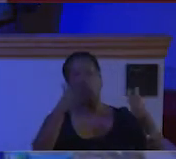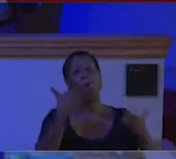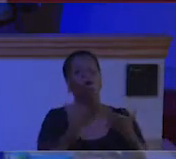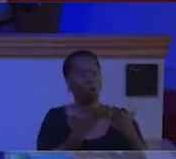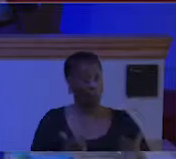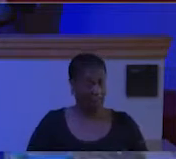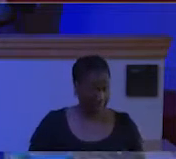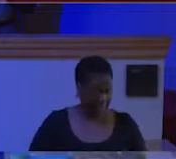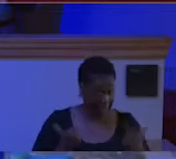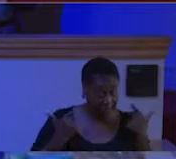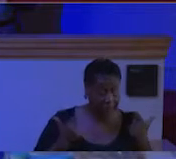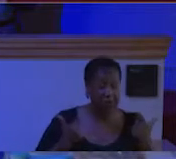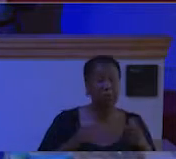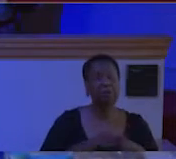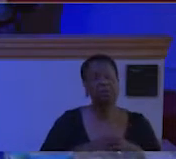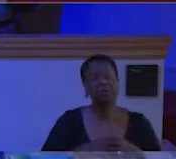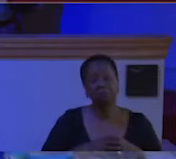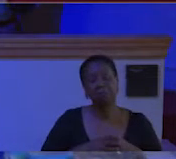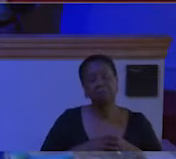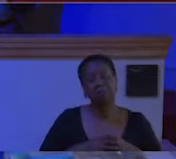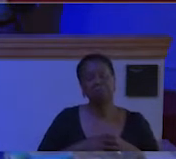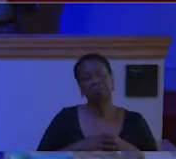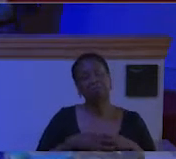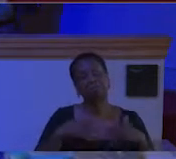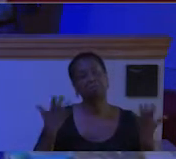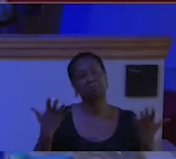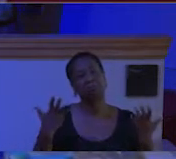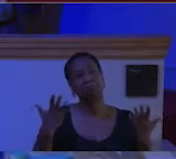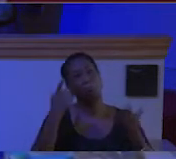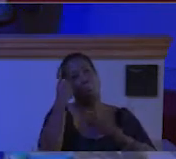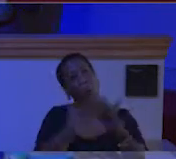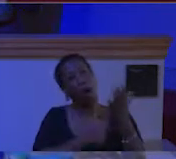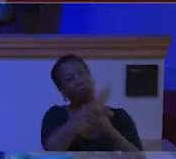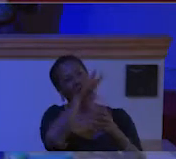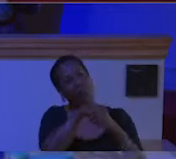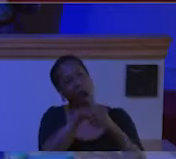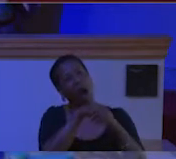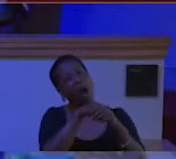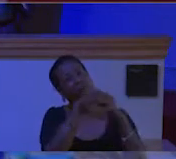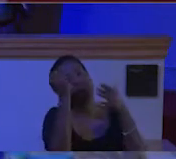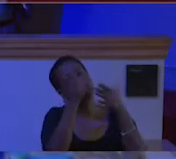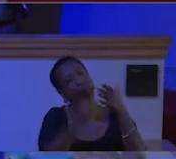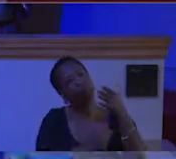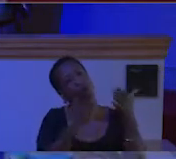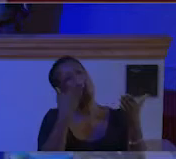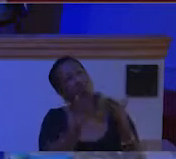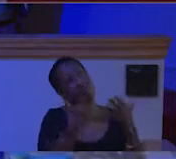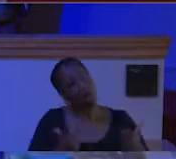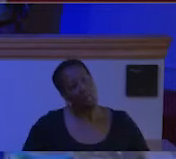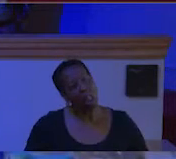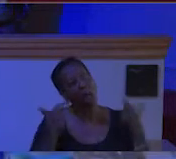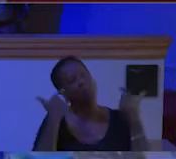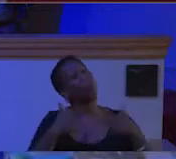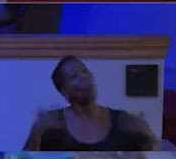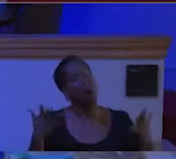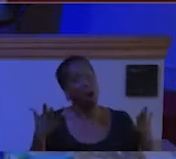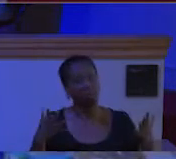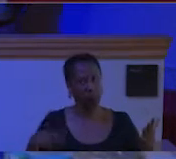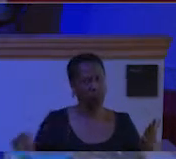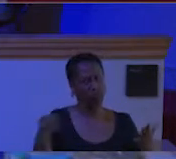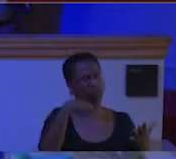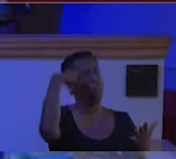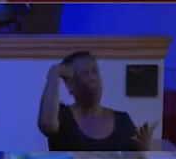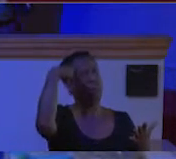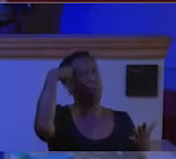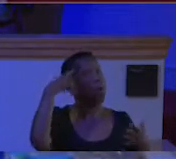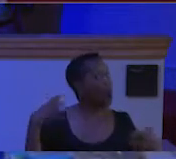necessary ingredients that make up for a healthy, wholesome, and full life,